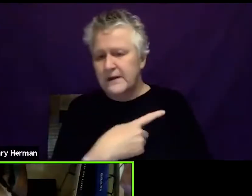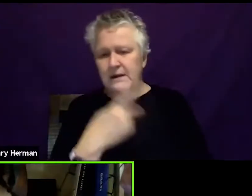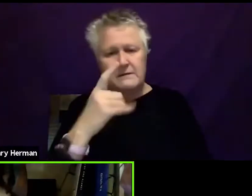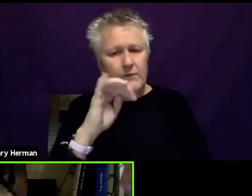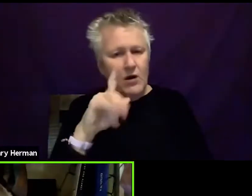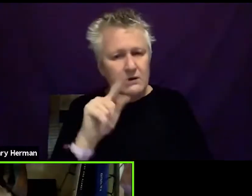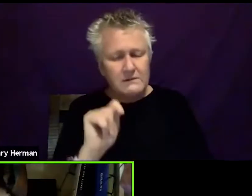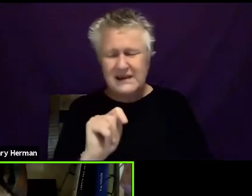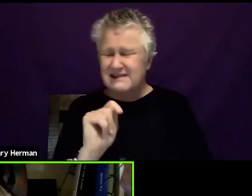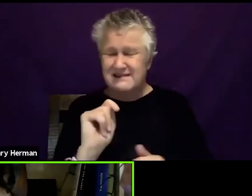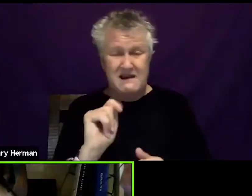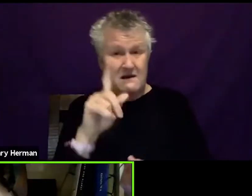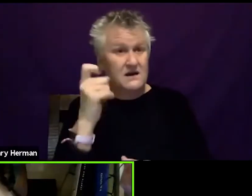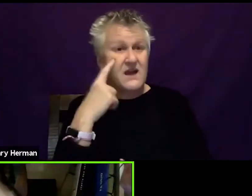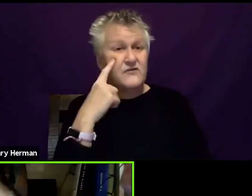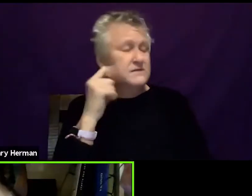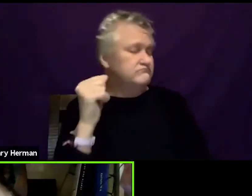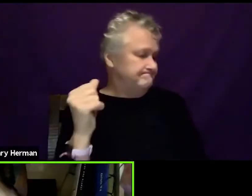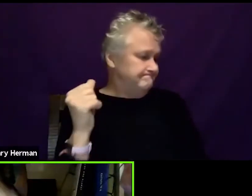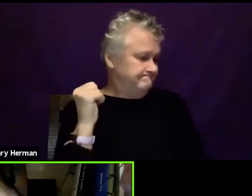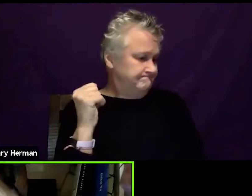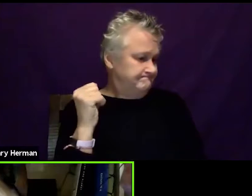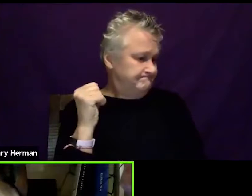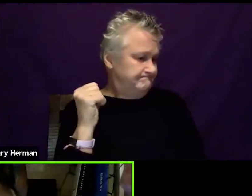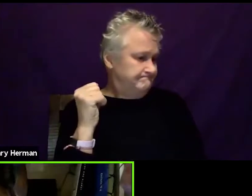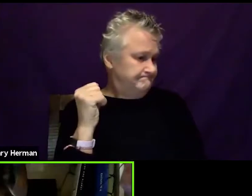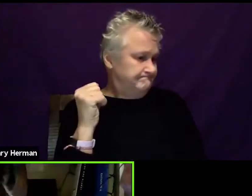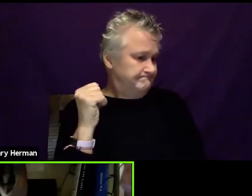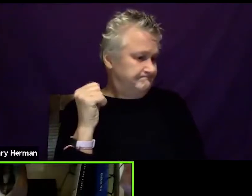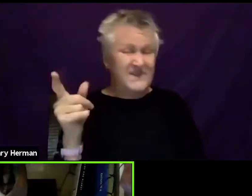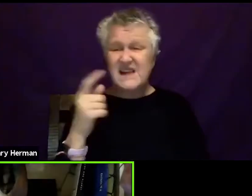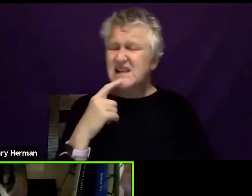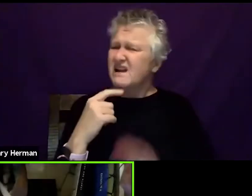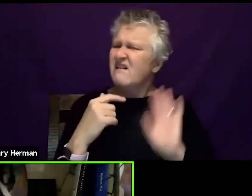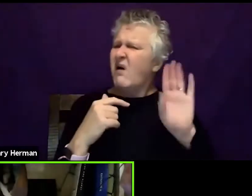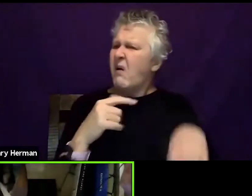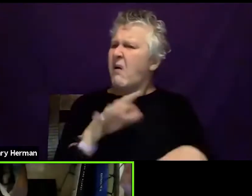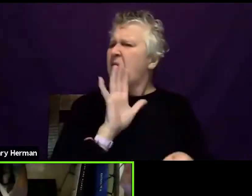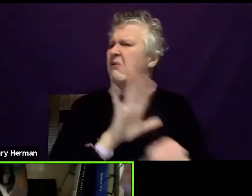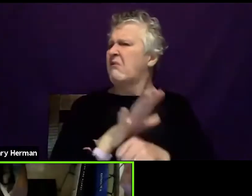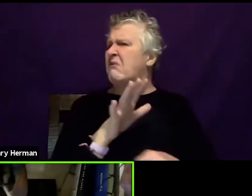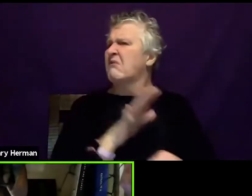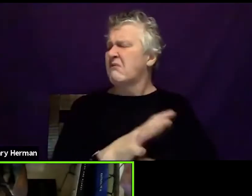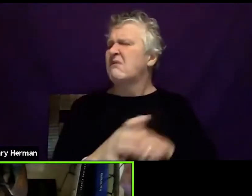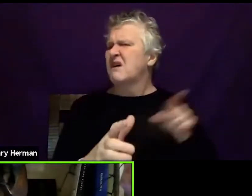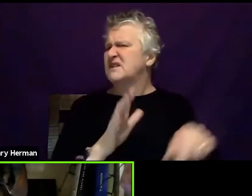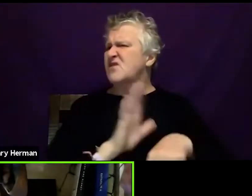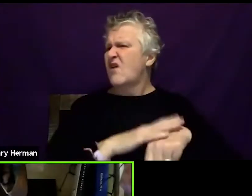government just refused to do it. They said, oh, well, it's on the news channel. And,